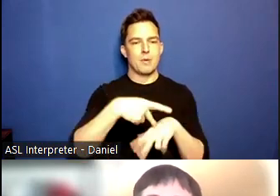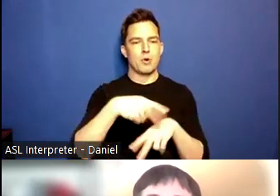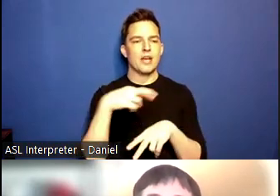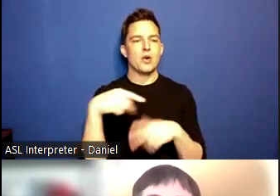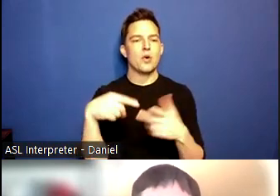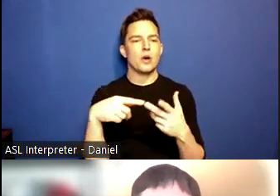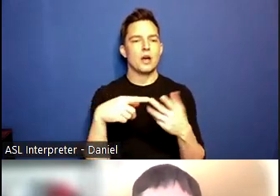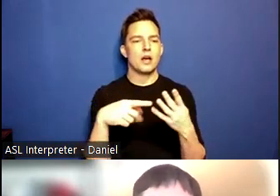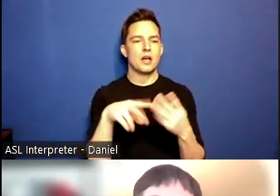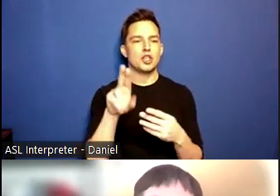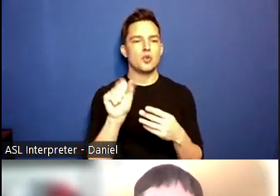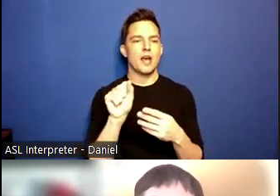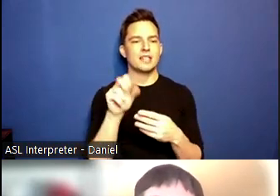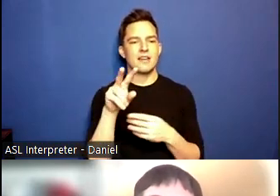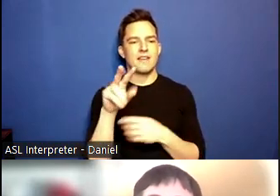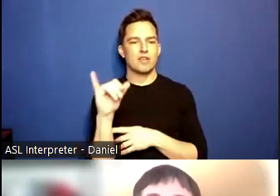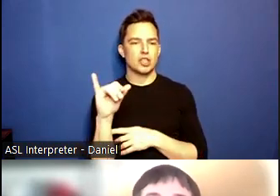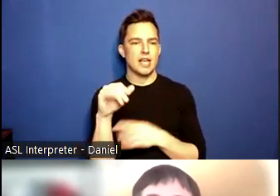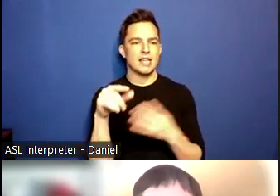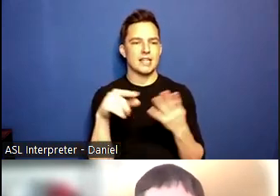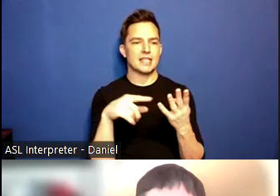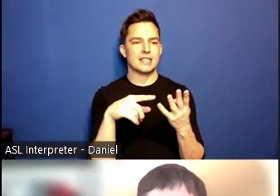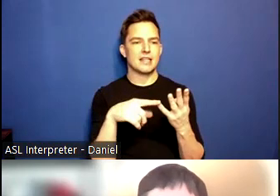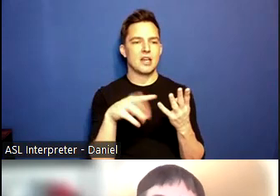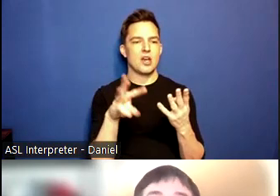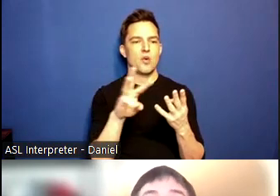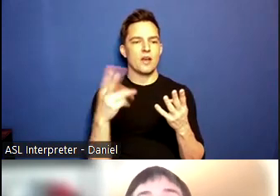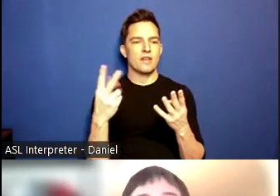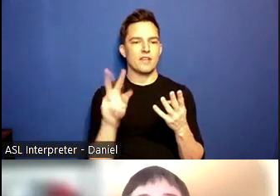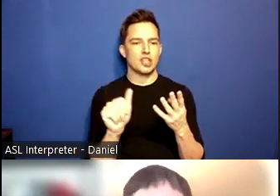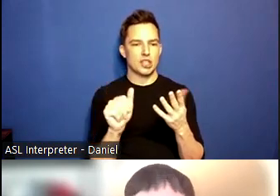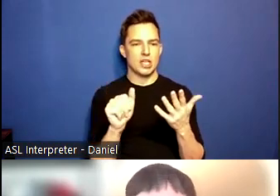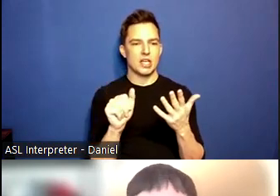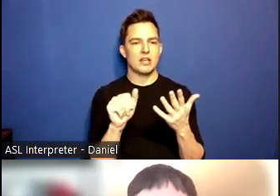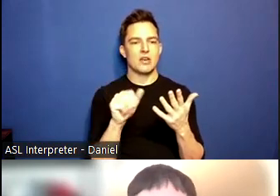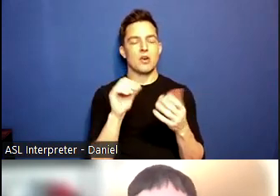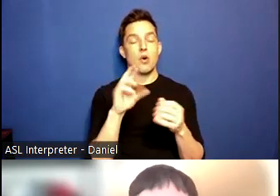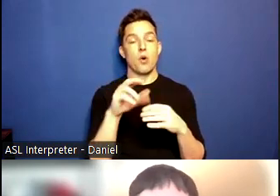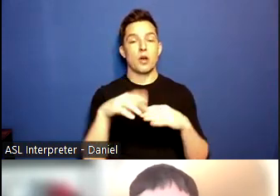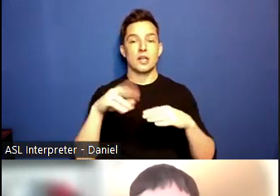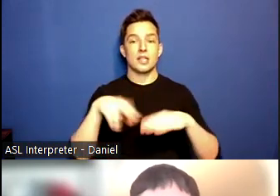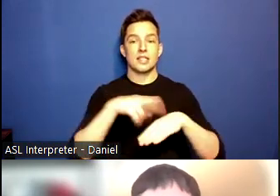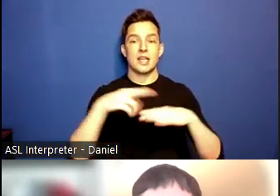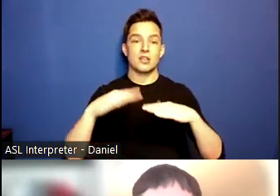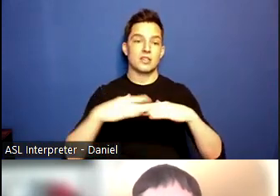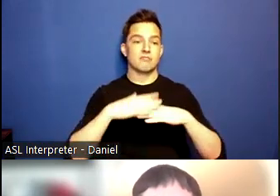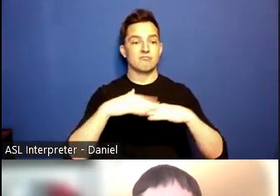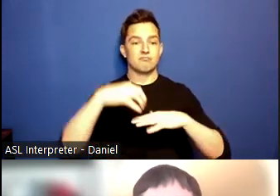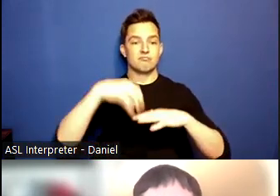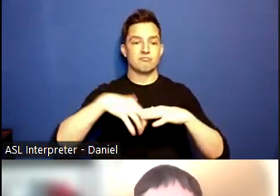Rico, the U.S. Virgin Islands, West Virginia, or the native nations that share this geography.